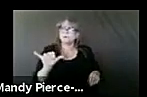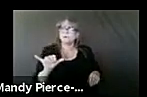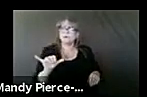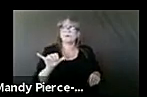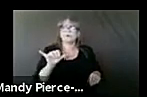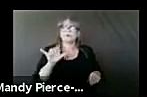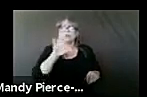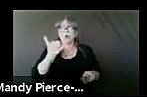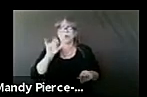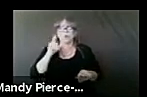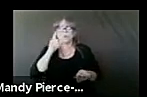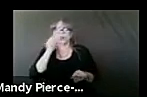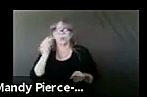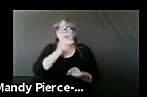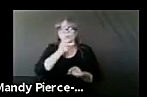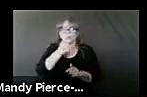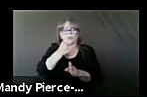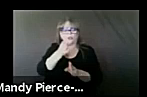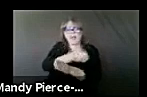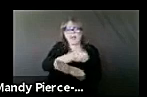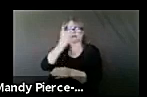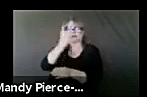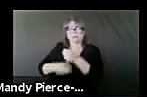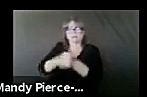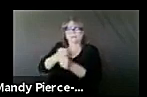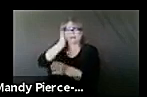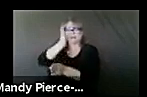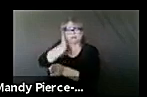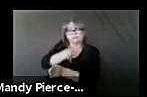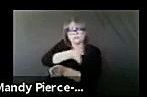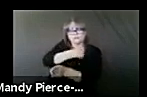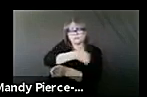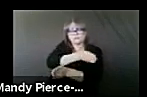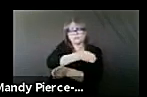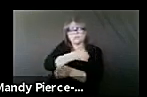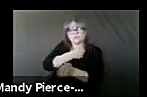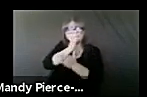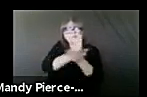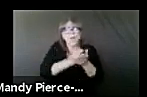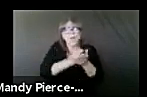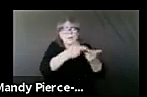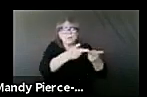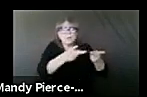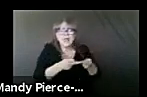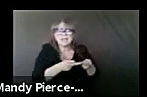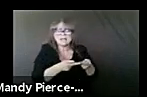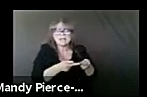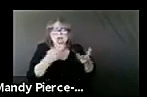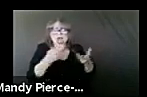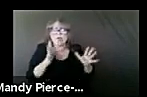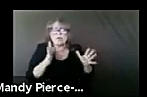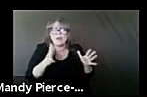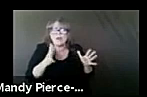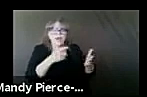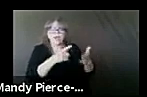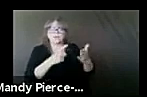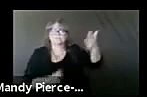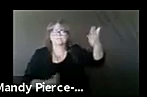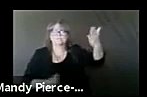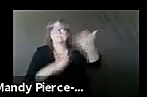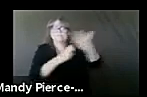flagged in the past for a potential violation on infection control and focus some of our efforts there. And